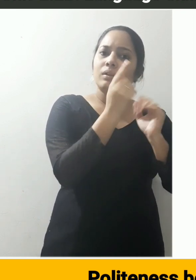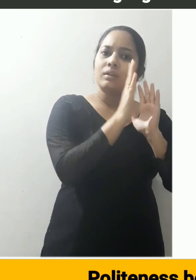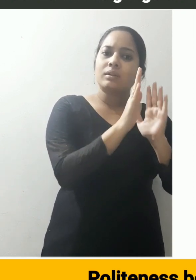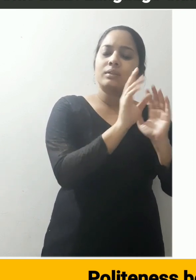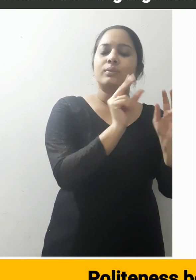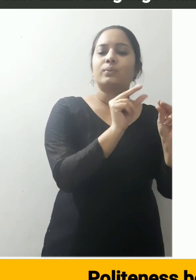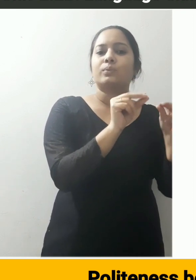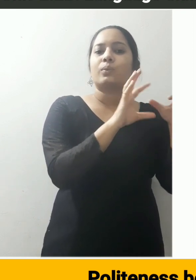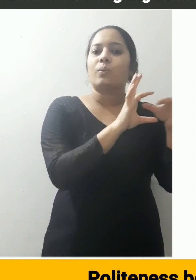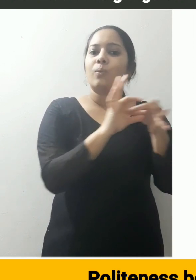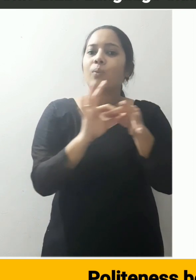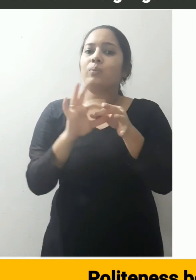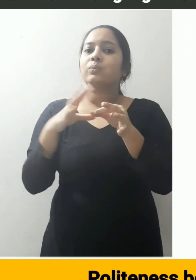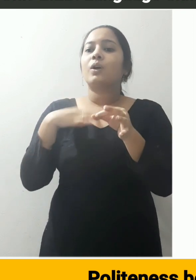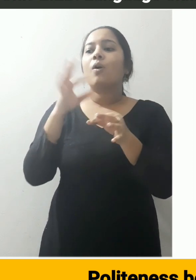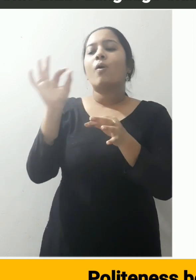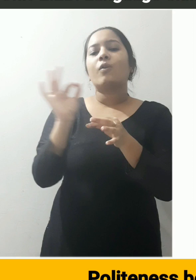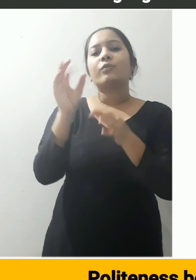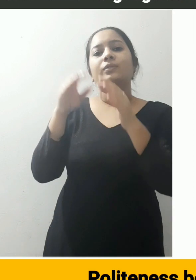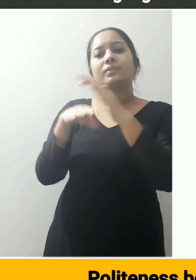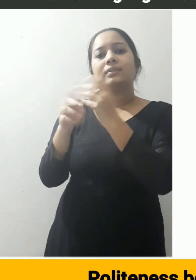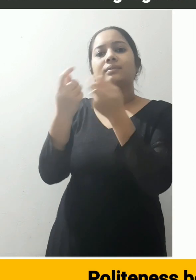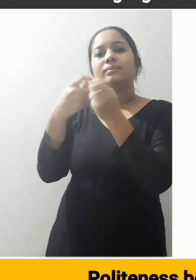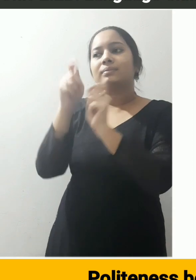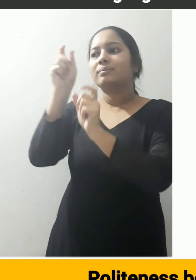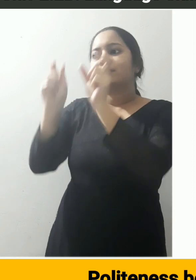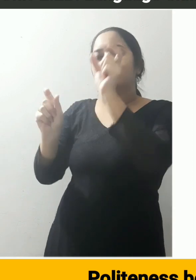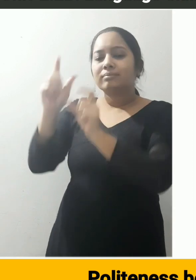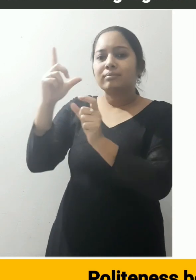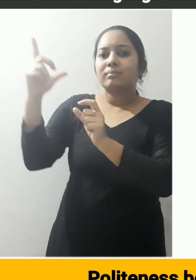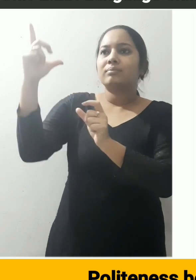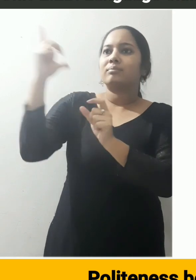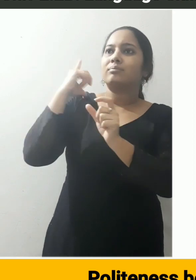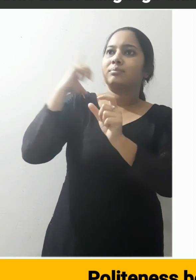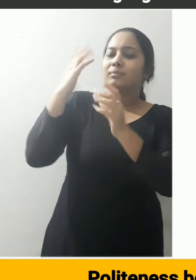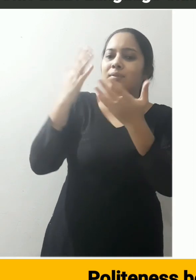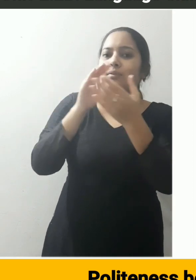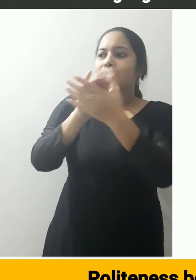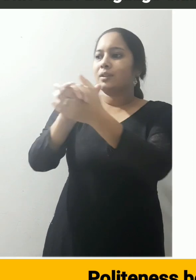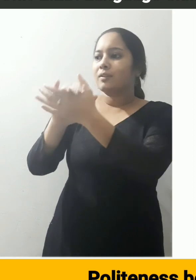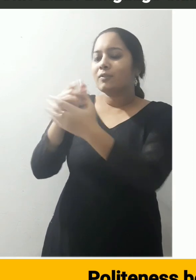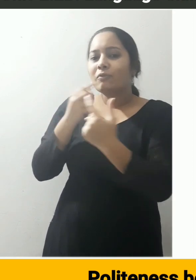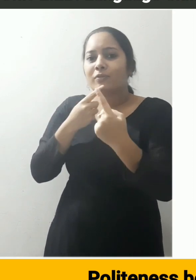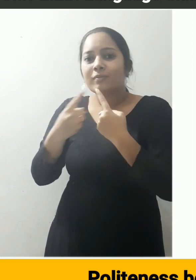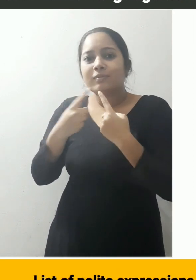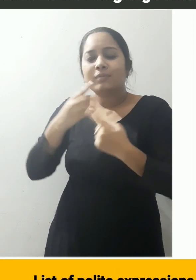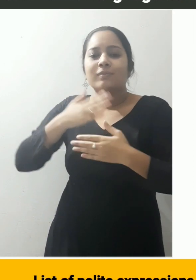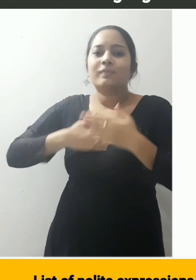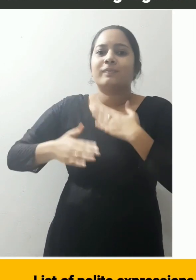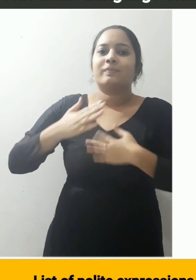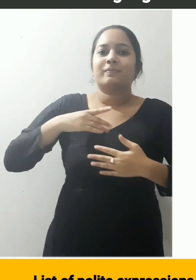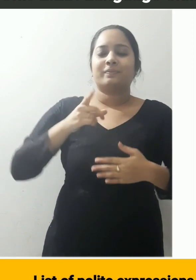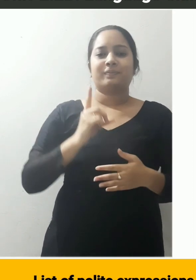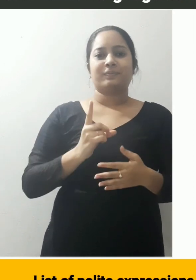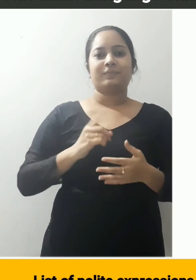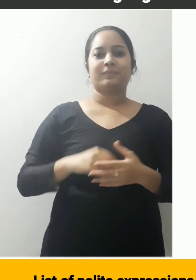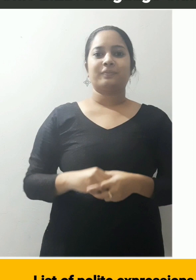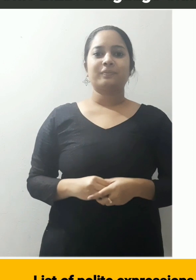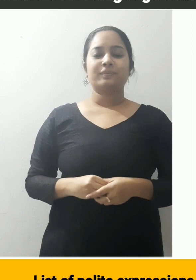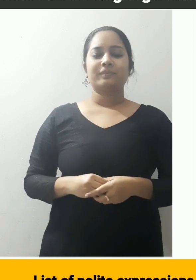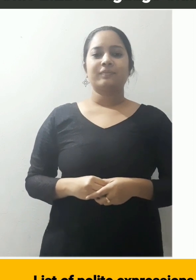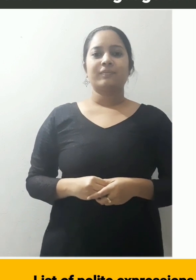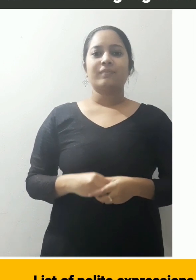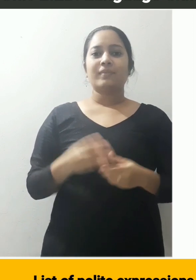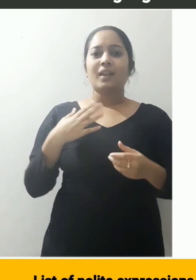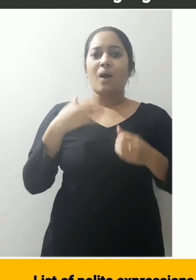also at work, be it with your team leader, colleagues, or friends. List of